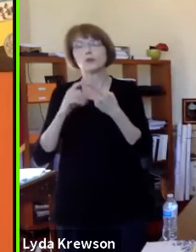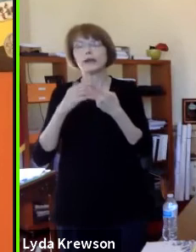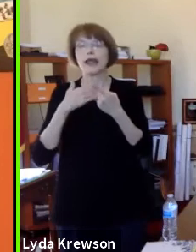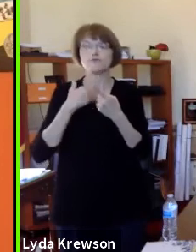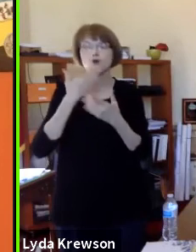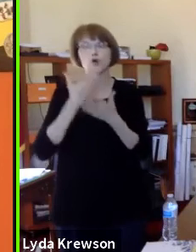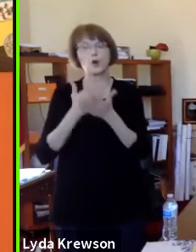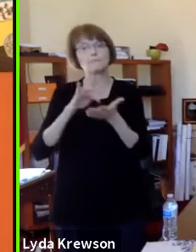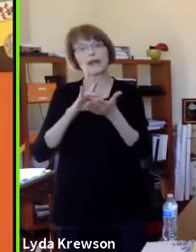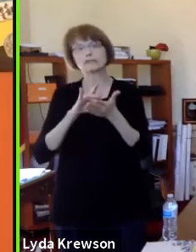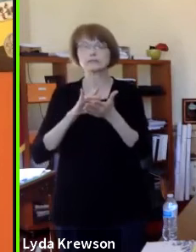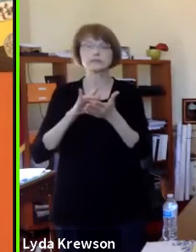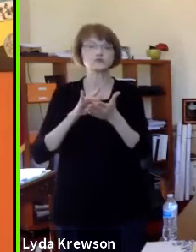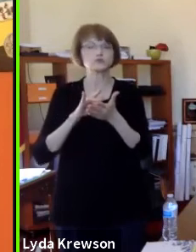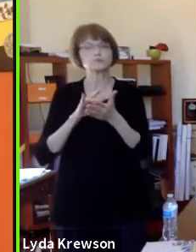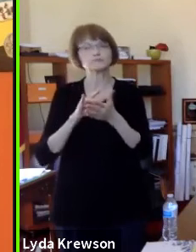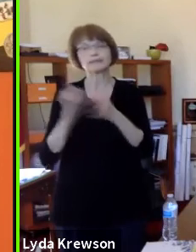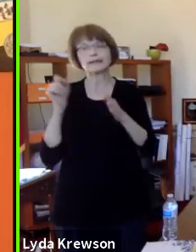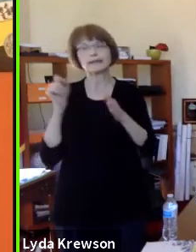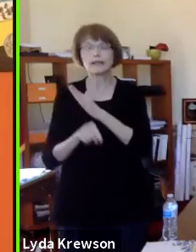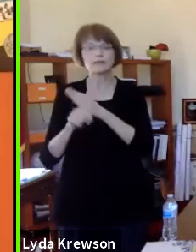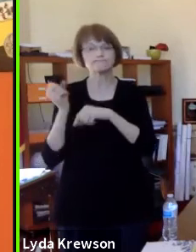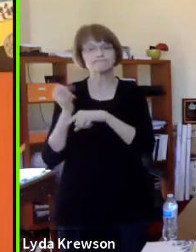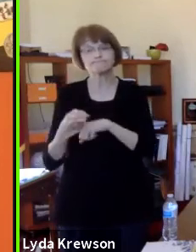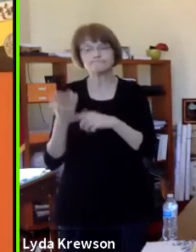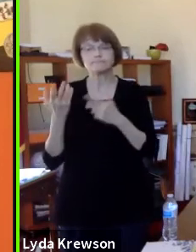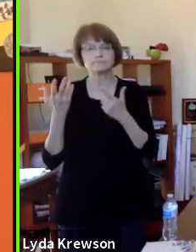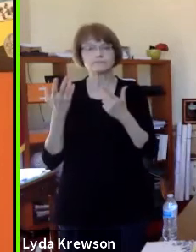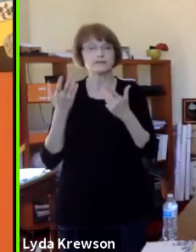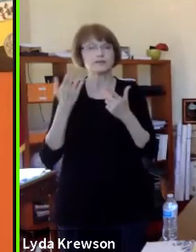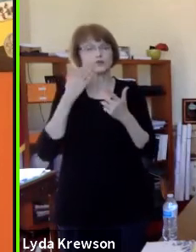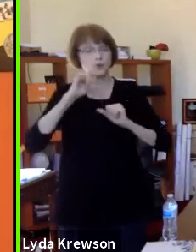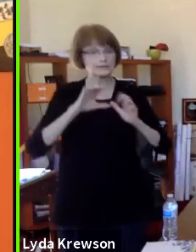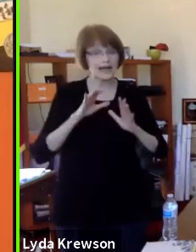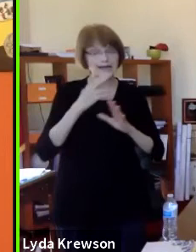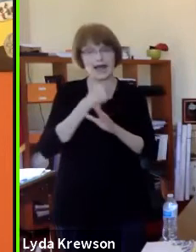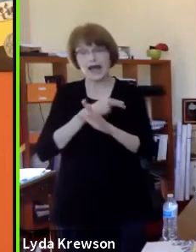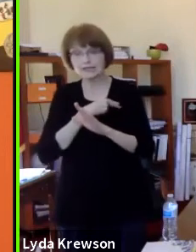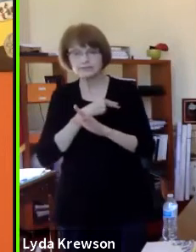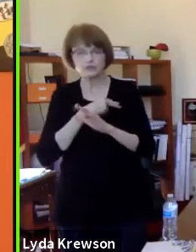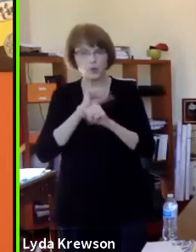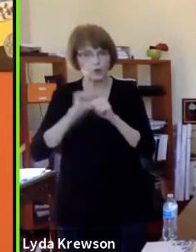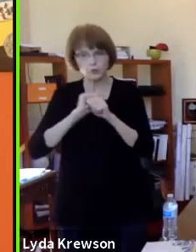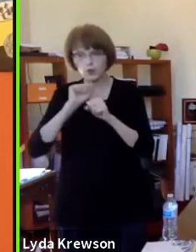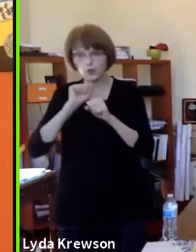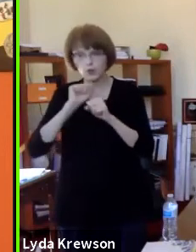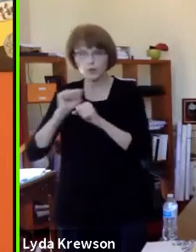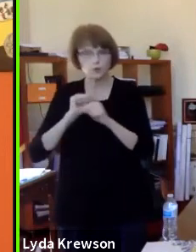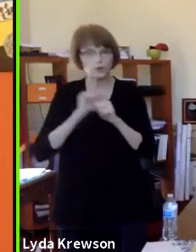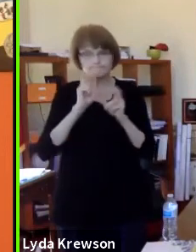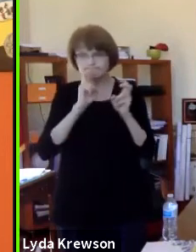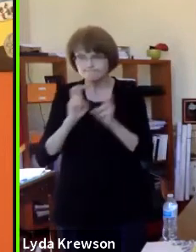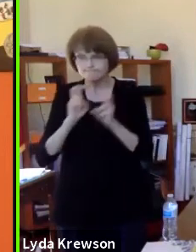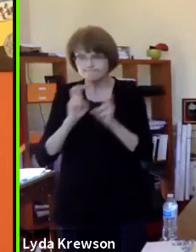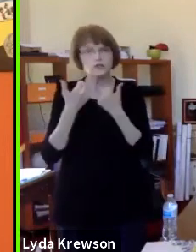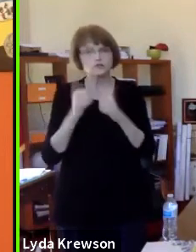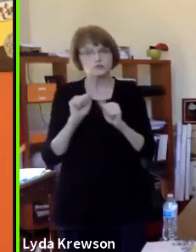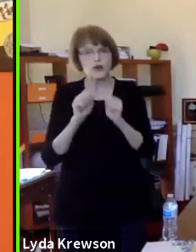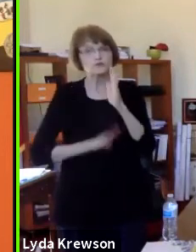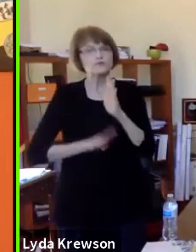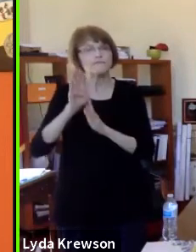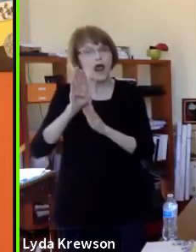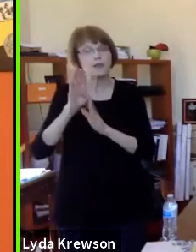for it, which, you know, the scientists and the hospitals, they are all working on trying to